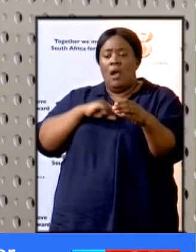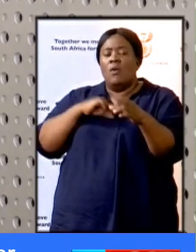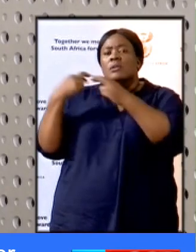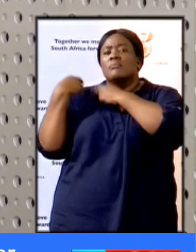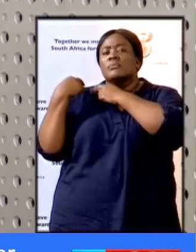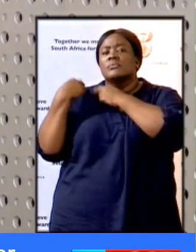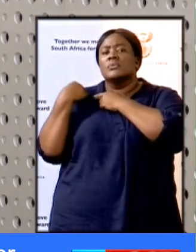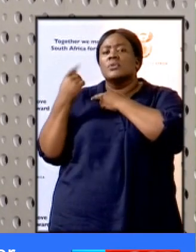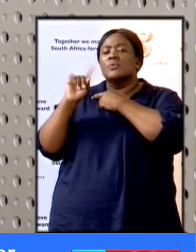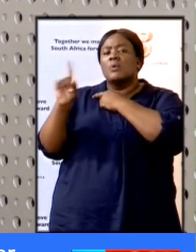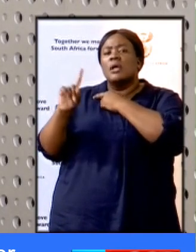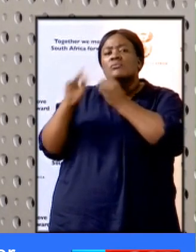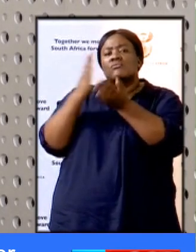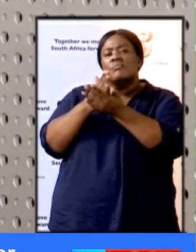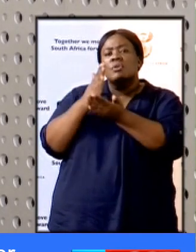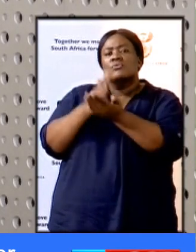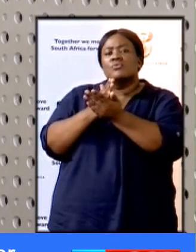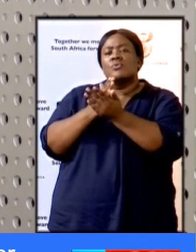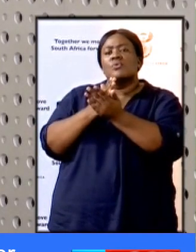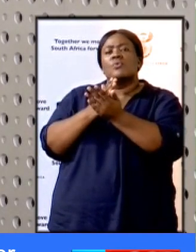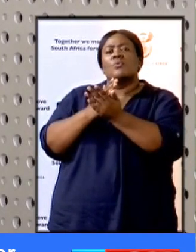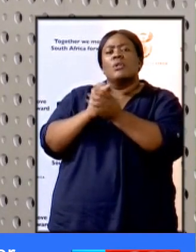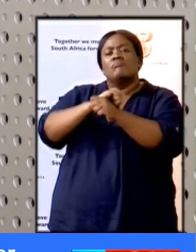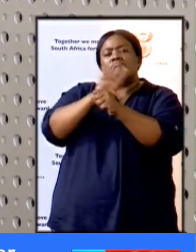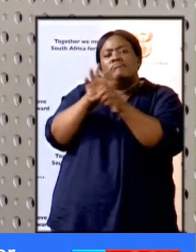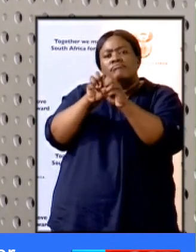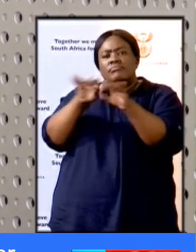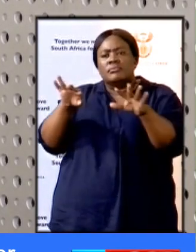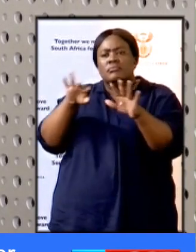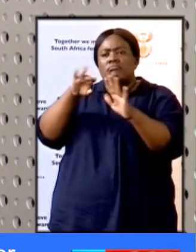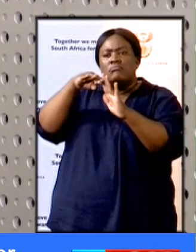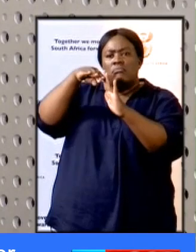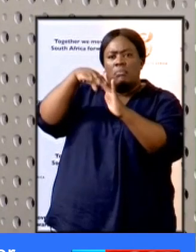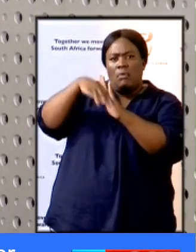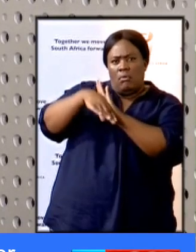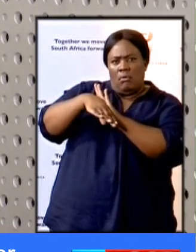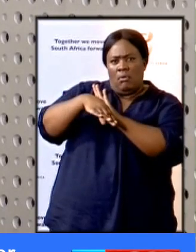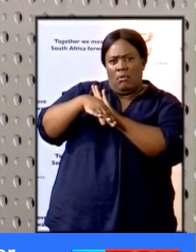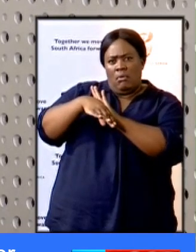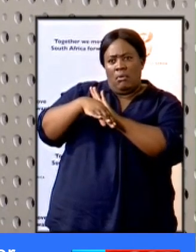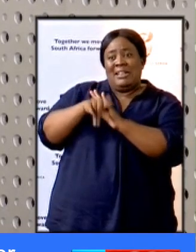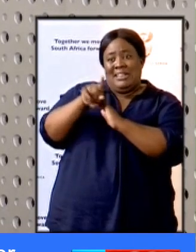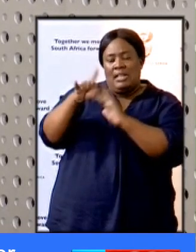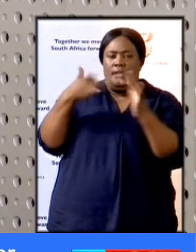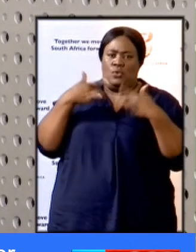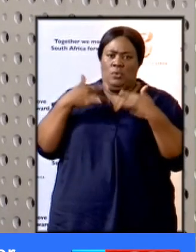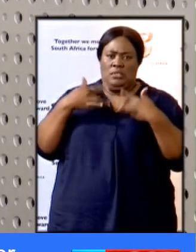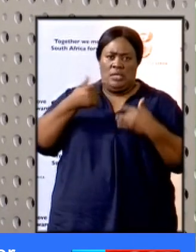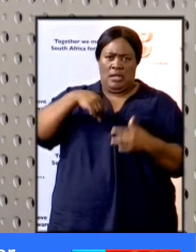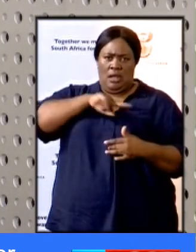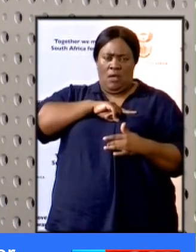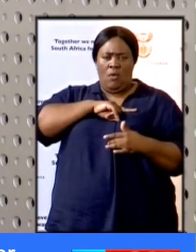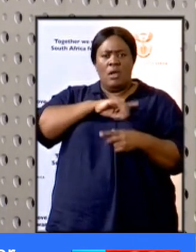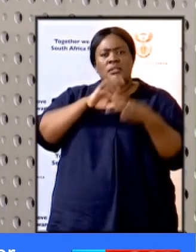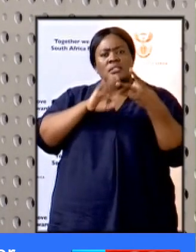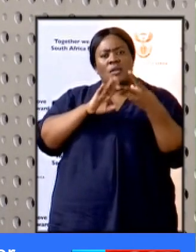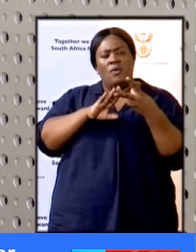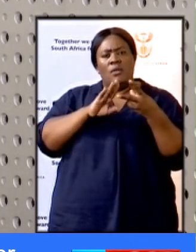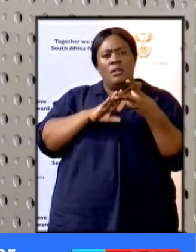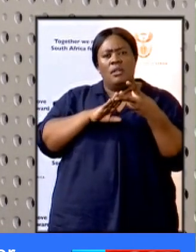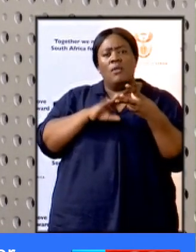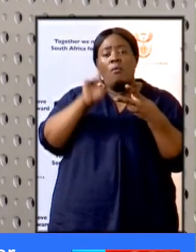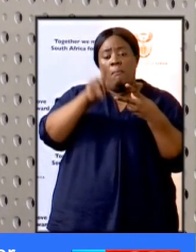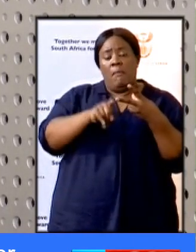the infection curve. That's our overriding concern. Secondly, we must save